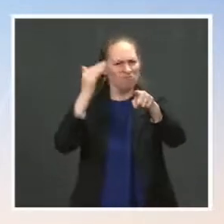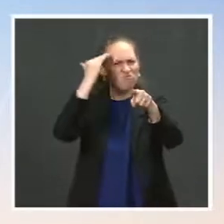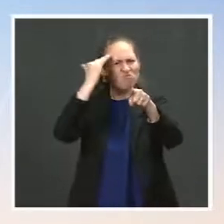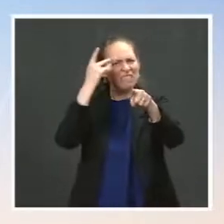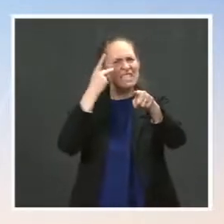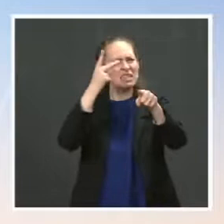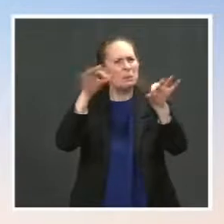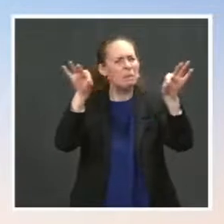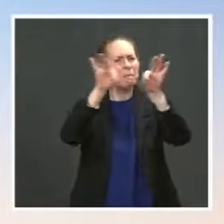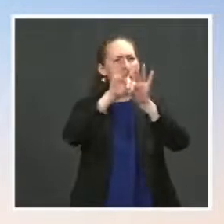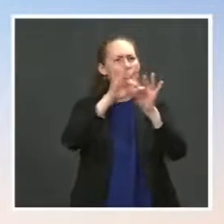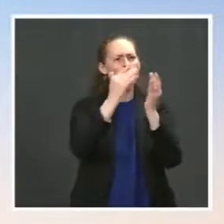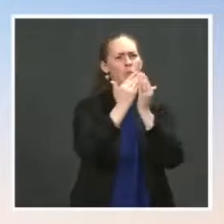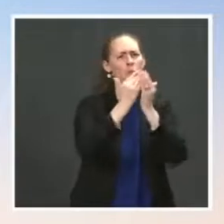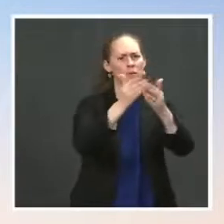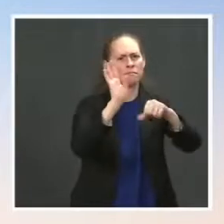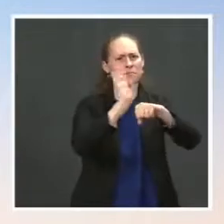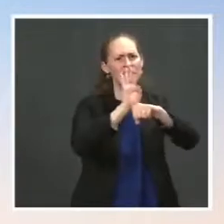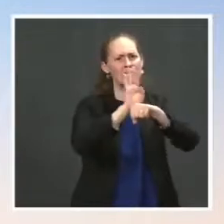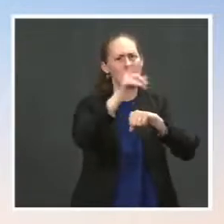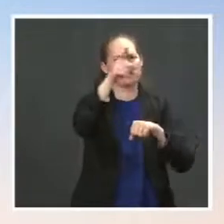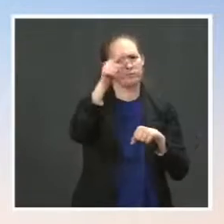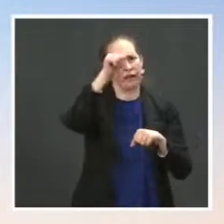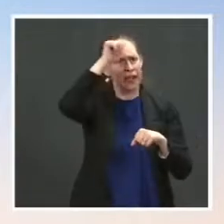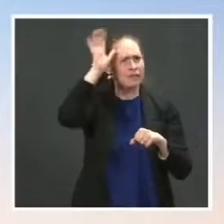Alaska economy.